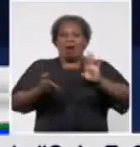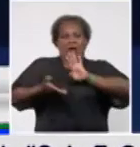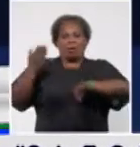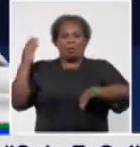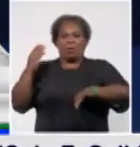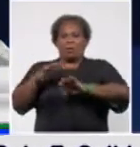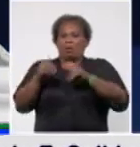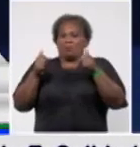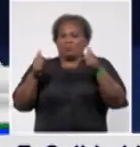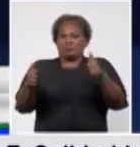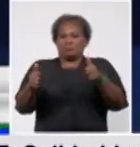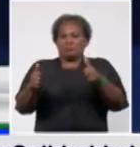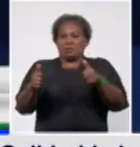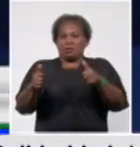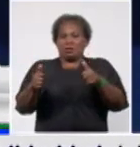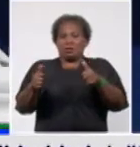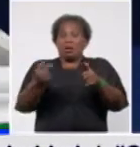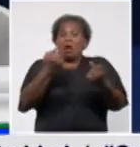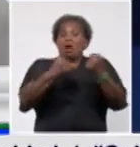3,570 people,